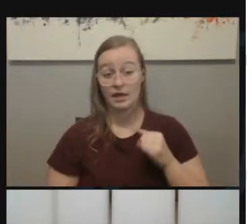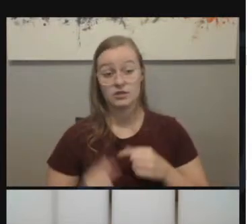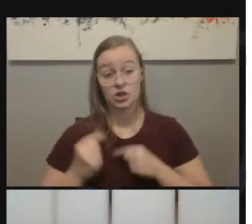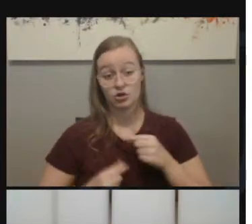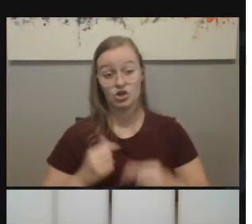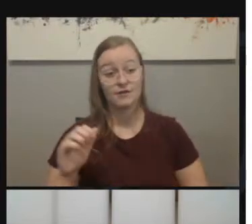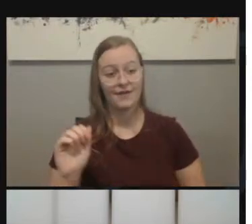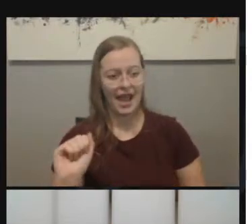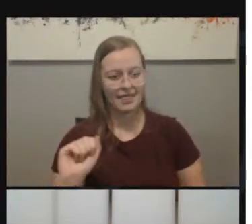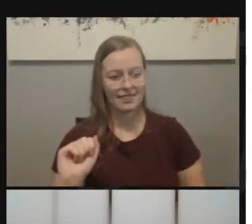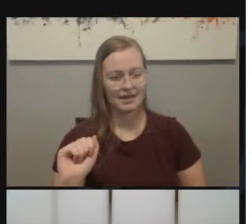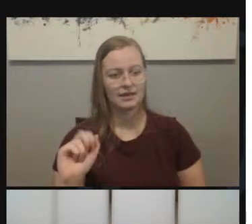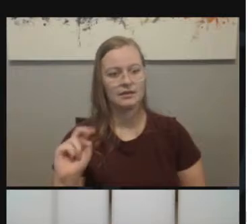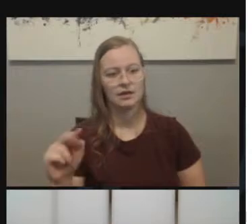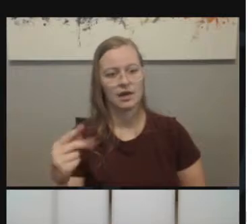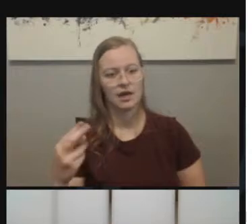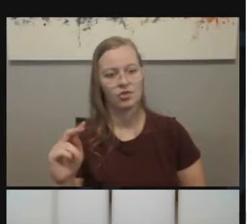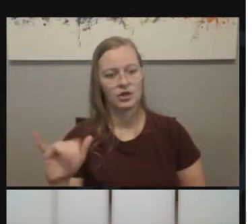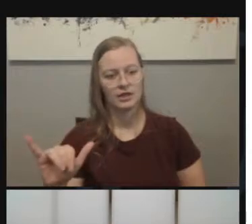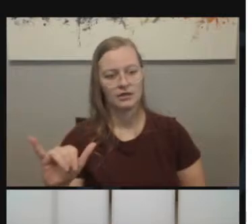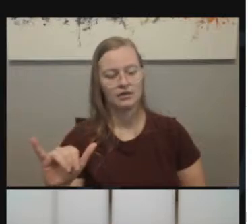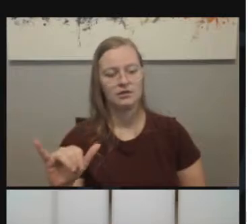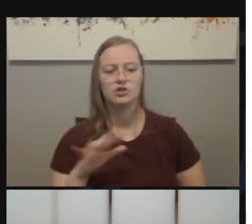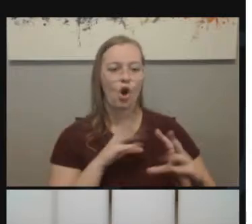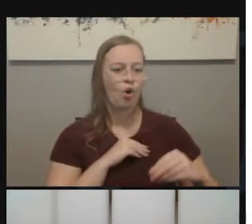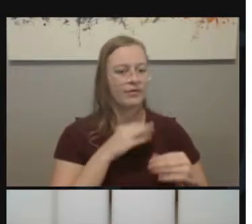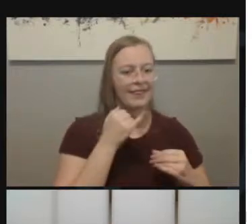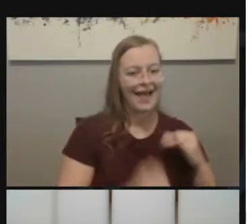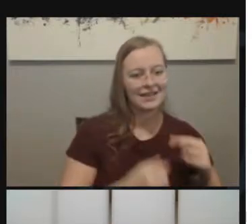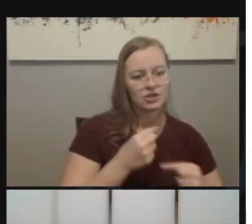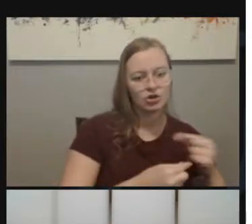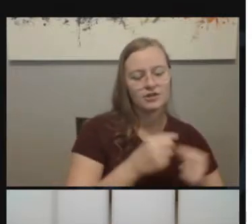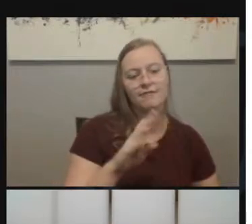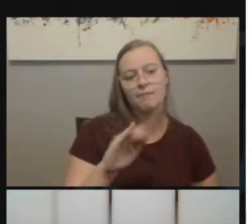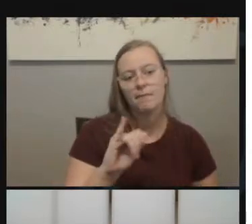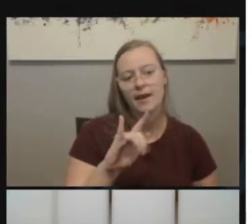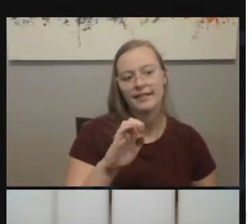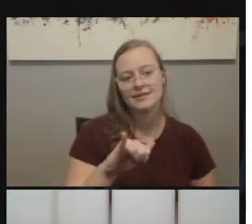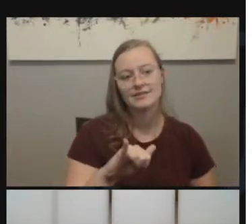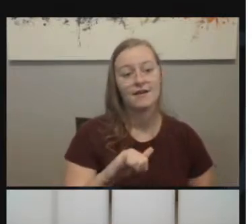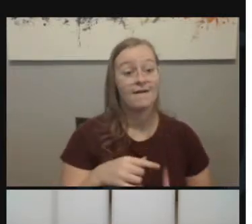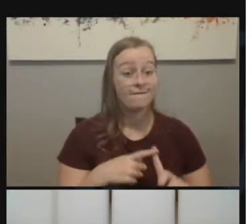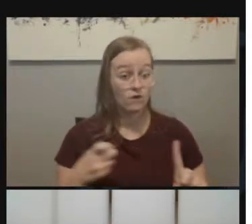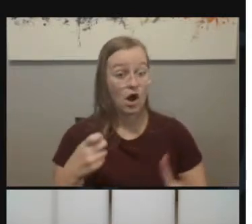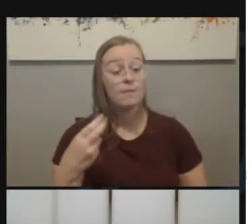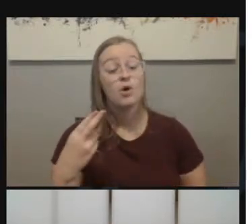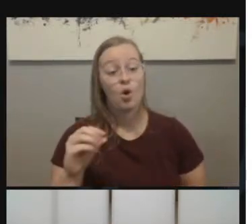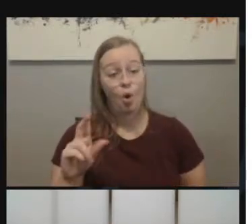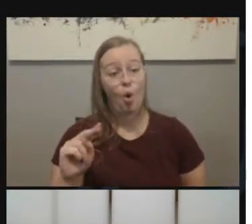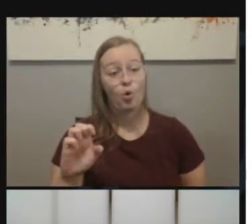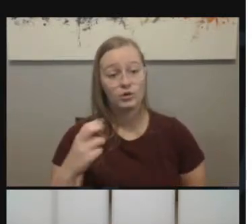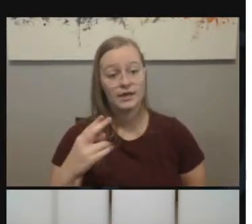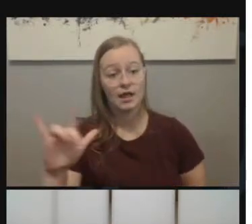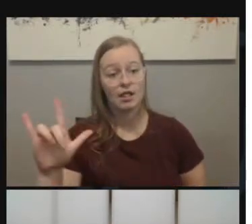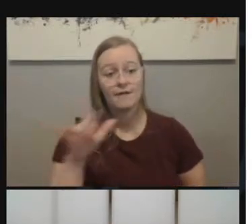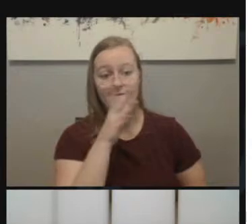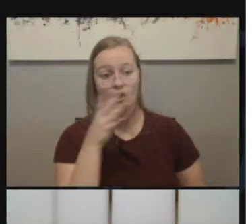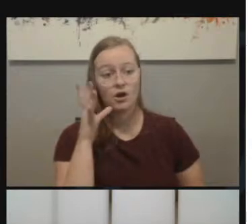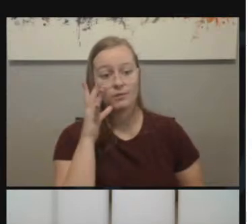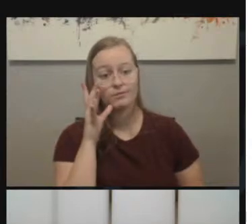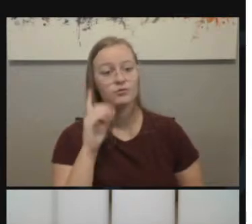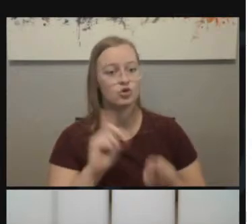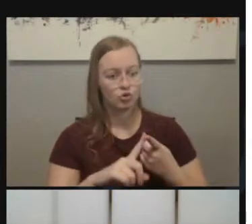Anthonys to own the last generation of Baileys, directly from Home Hill Farm into the Union